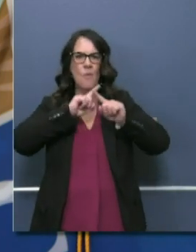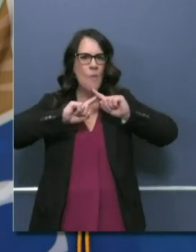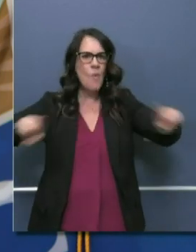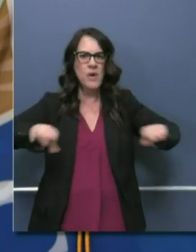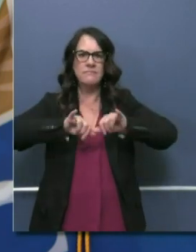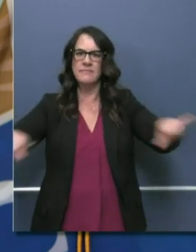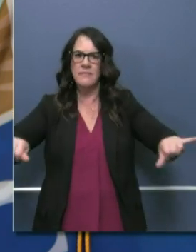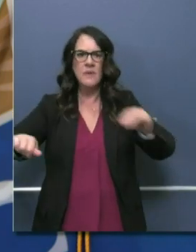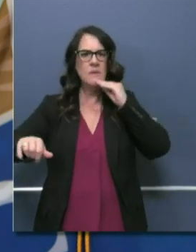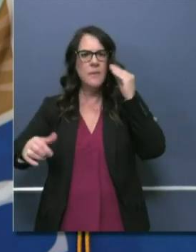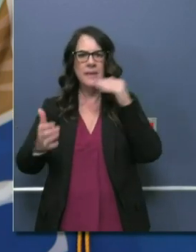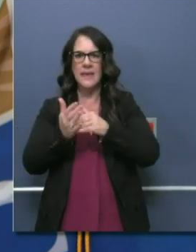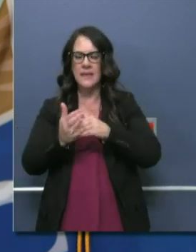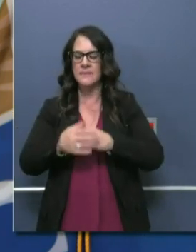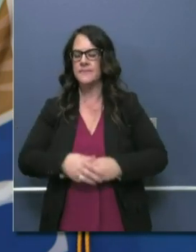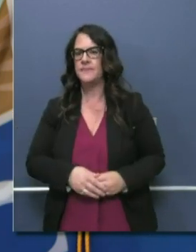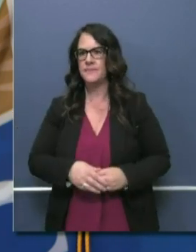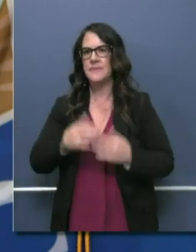LA Times.